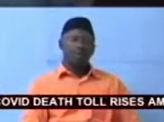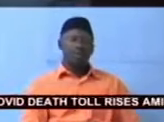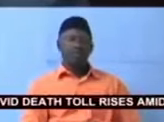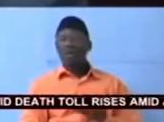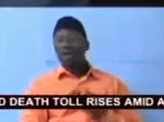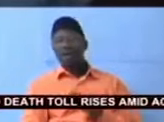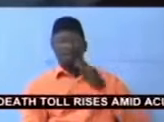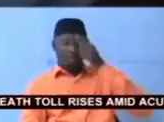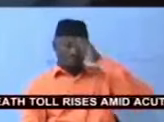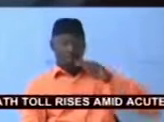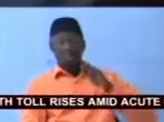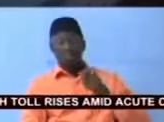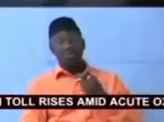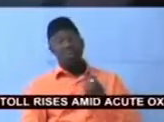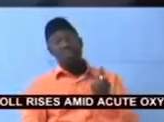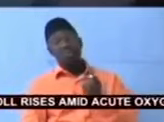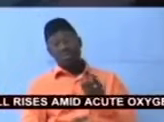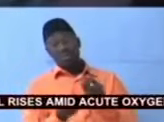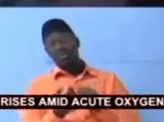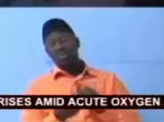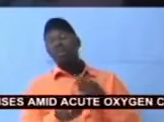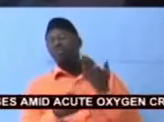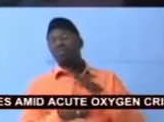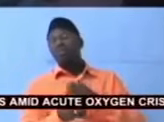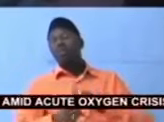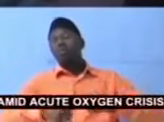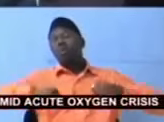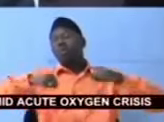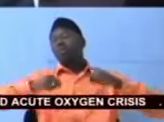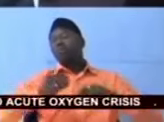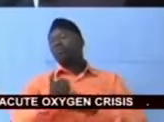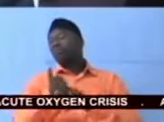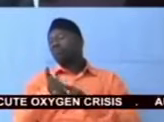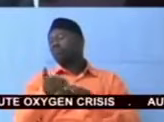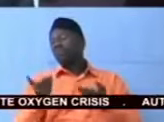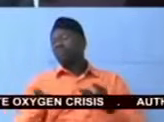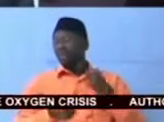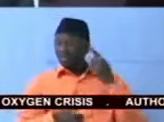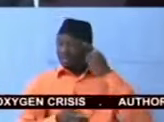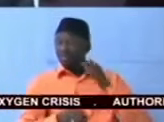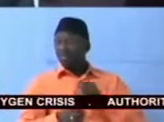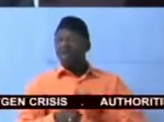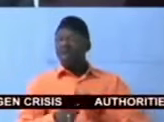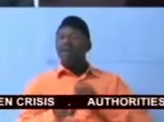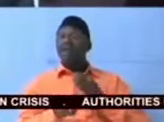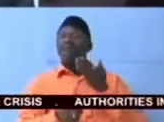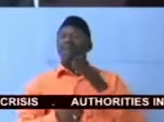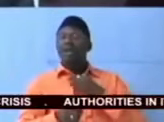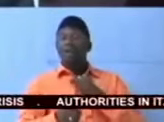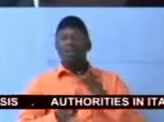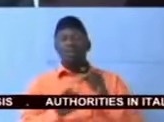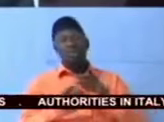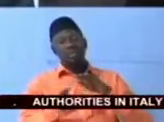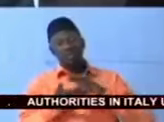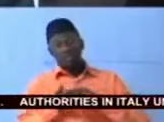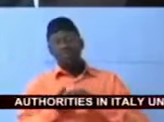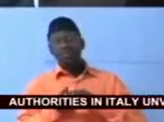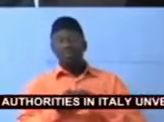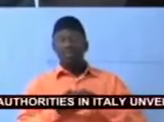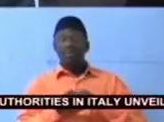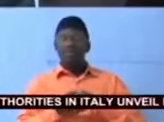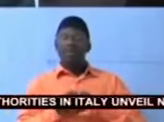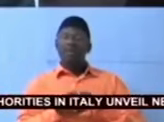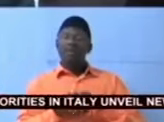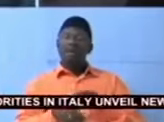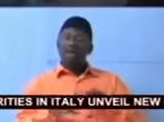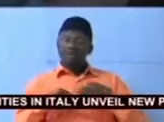khalifa I understand that they work on command ya xamna dal dañ de liggé ci comme ni nga xamné non lañ den topalanté ay ndigal I also